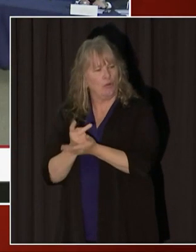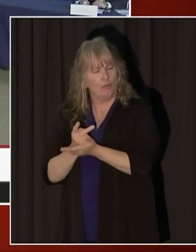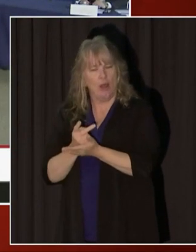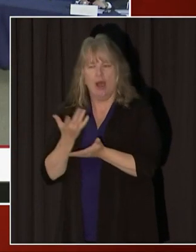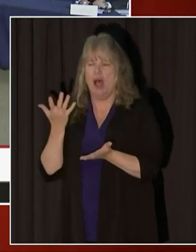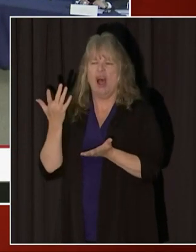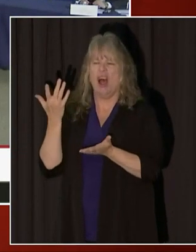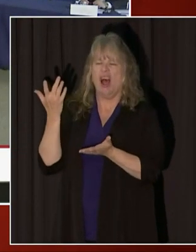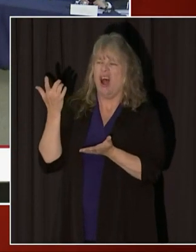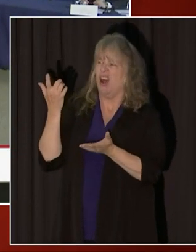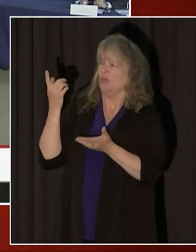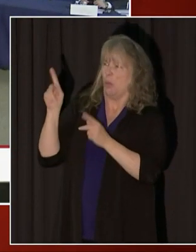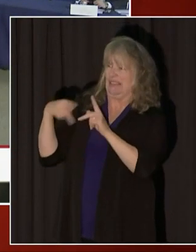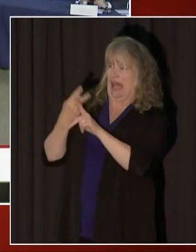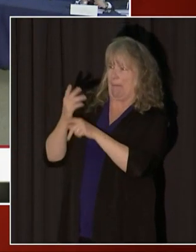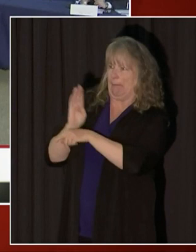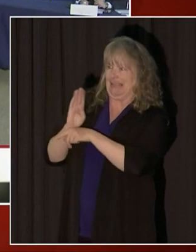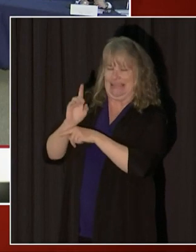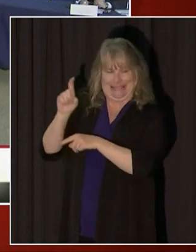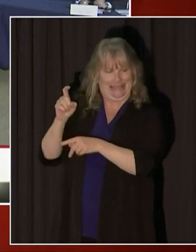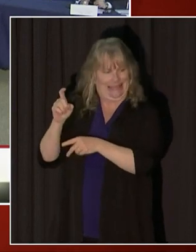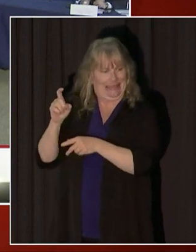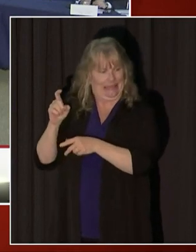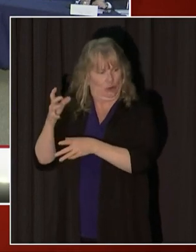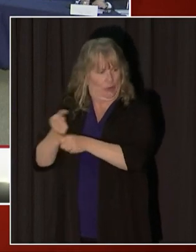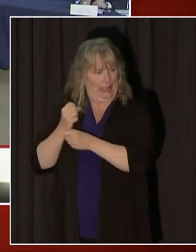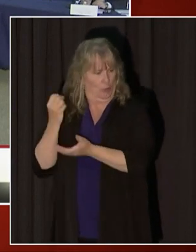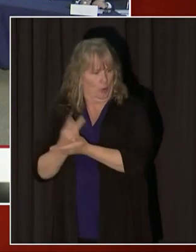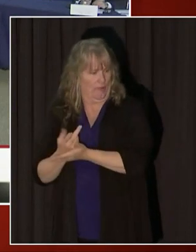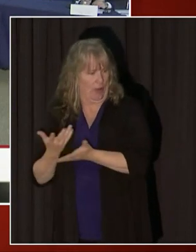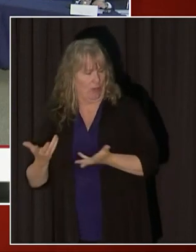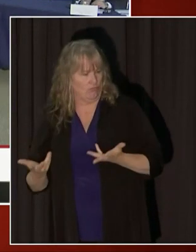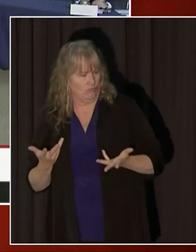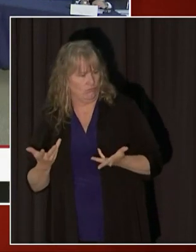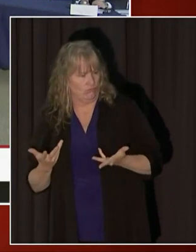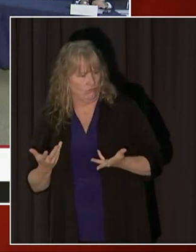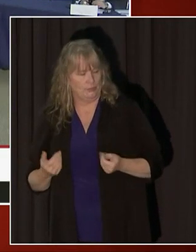fulfill to be approved for it? Well, we will have the